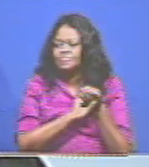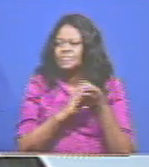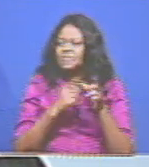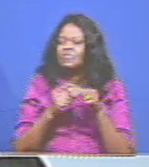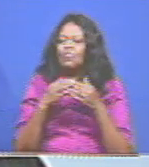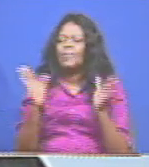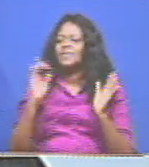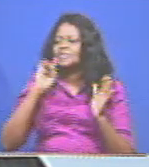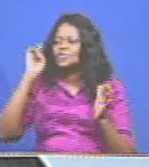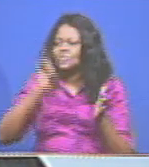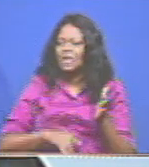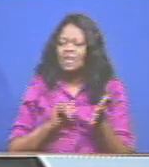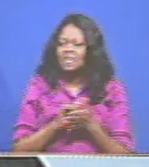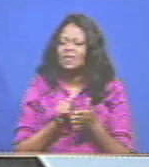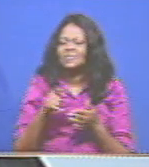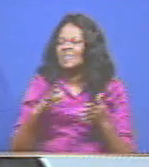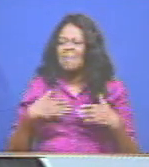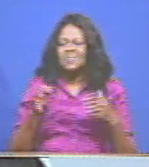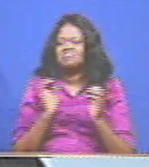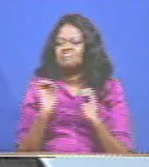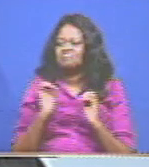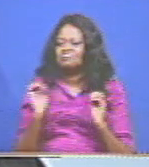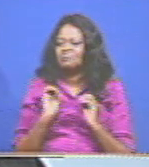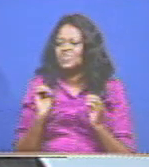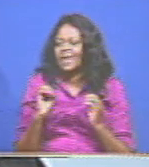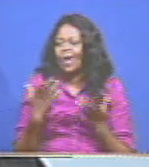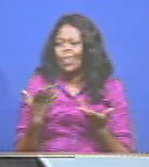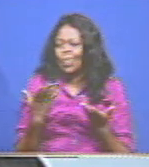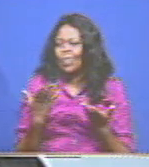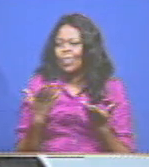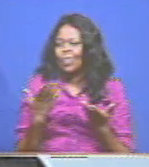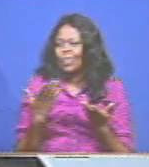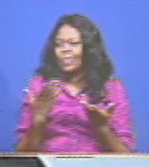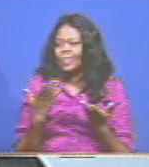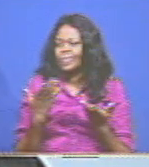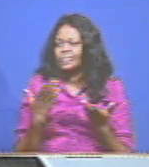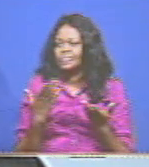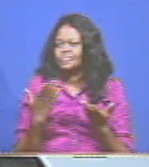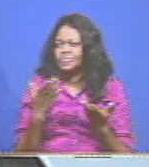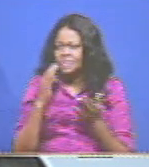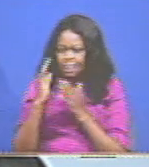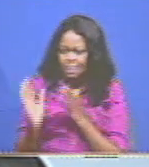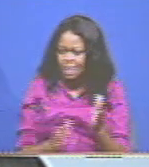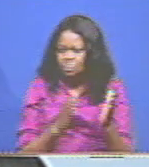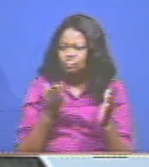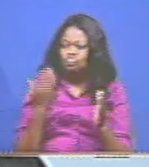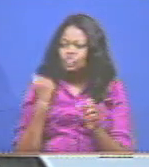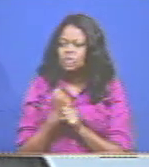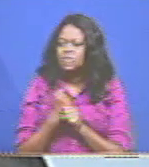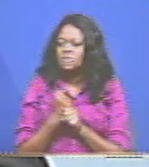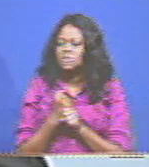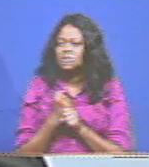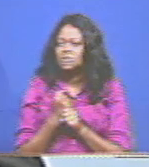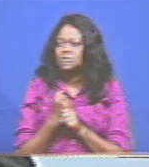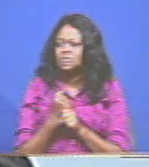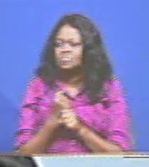that they're not very happy yes. with the way that arrangement was done. Yes. So there's